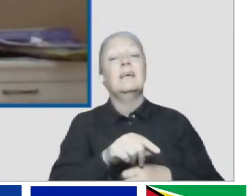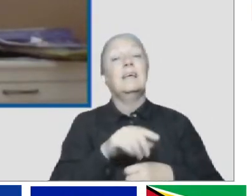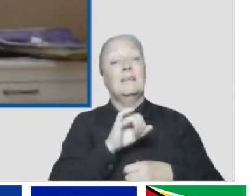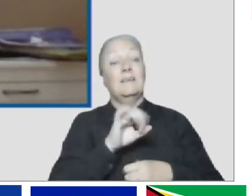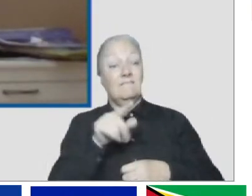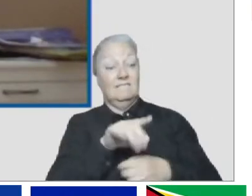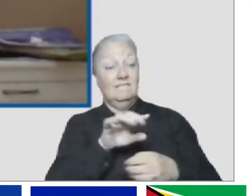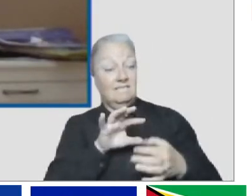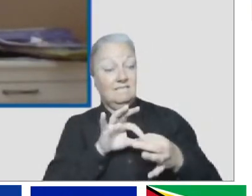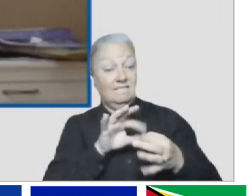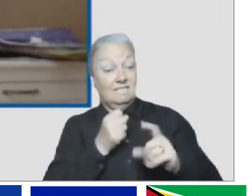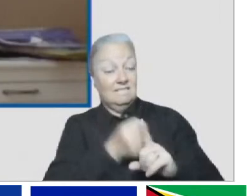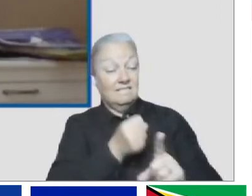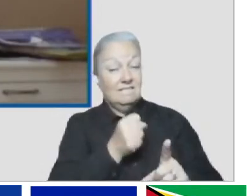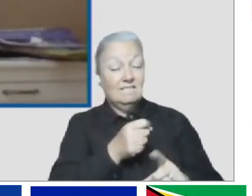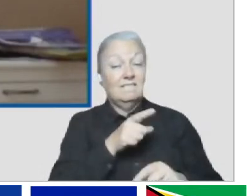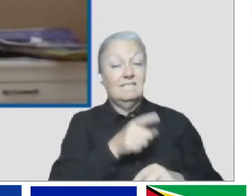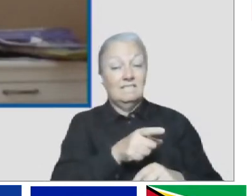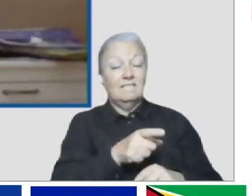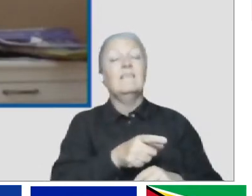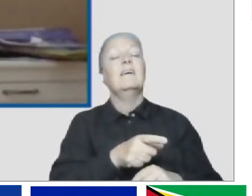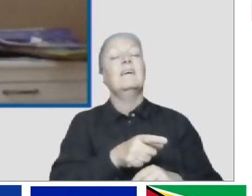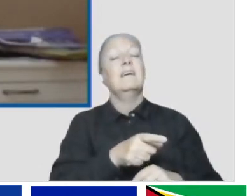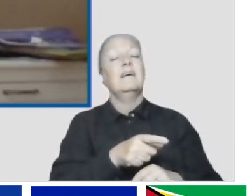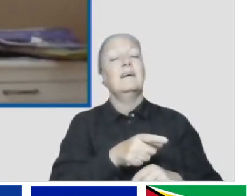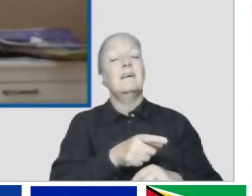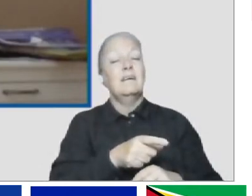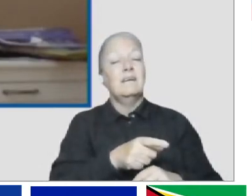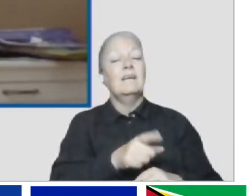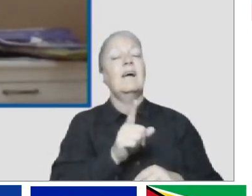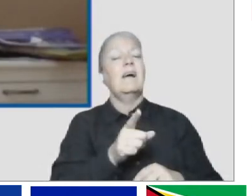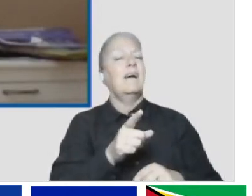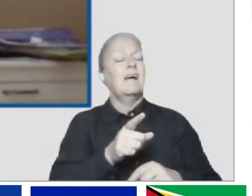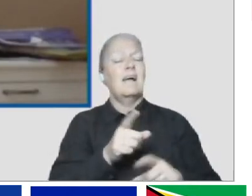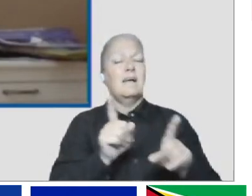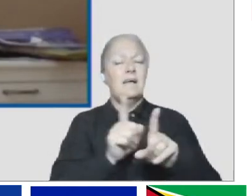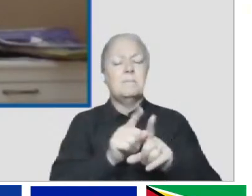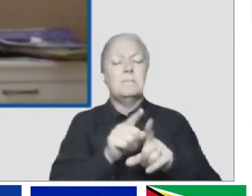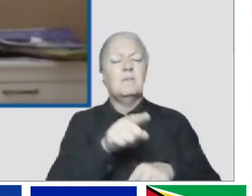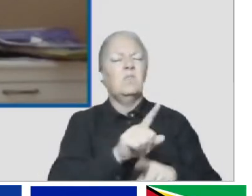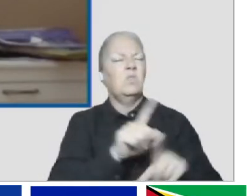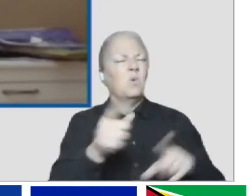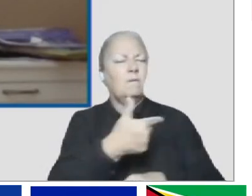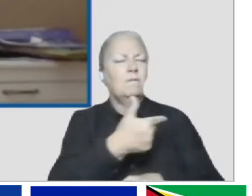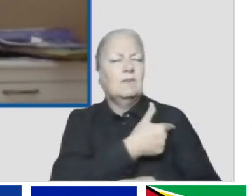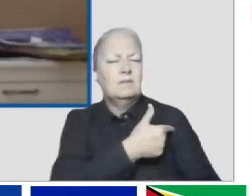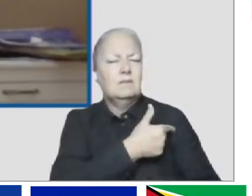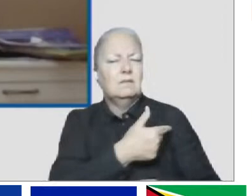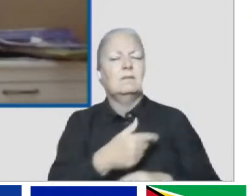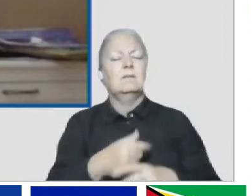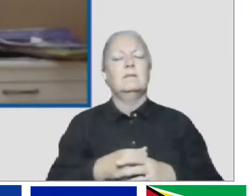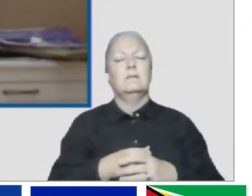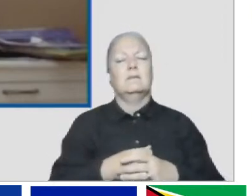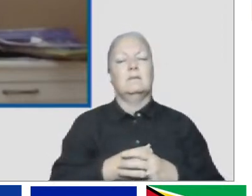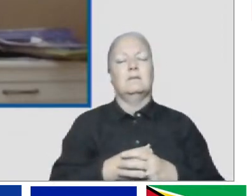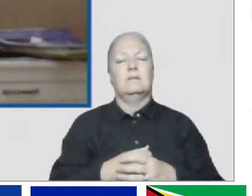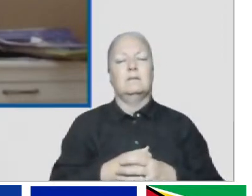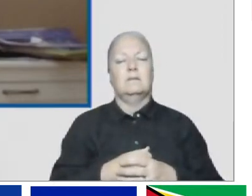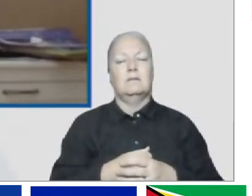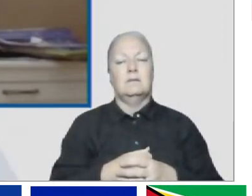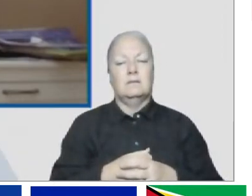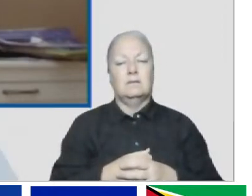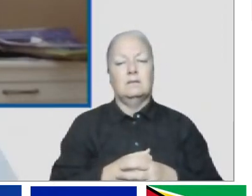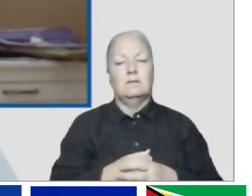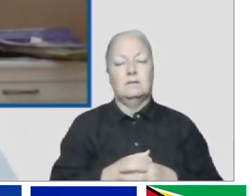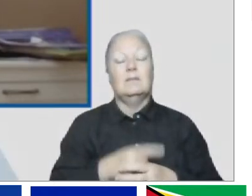they didn't get the vaccines. So let's say it had a concomitant relationship. But more importantly,